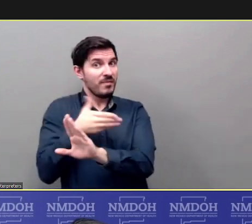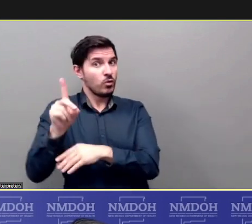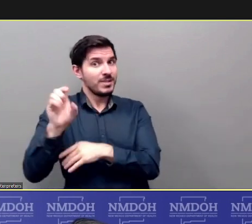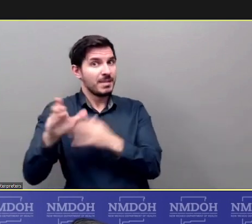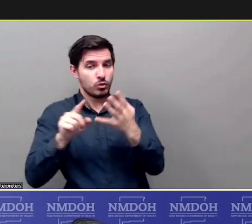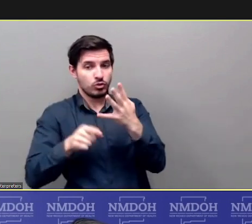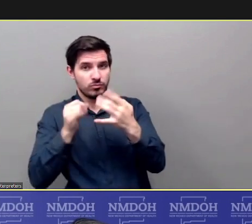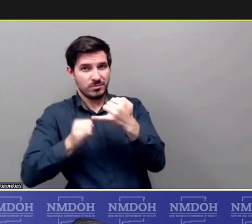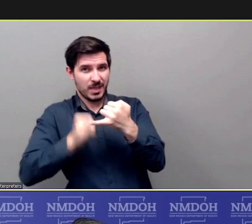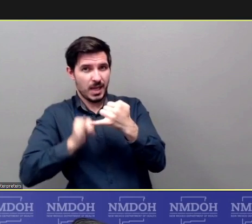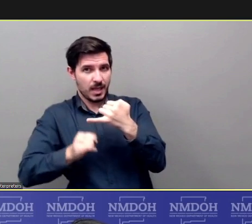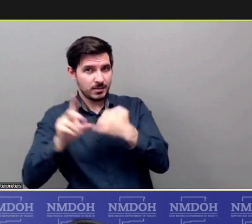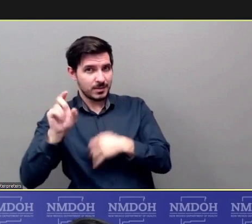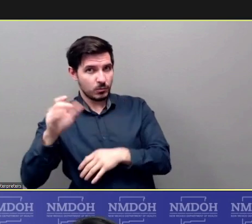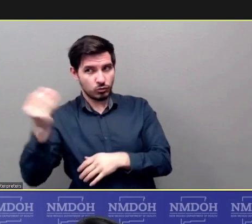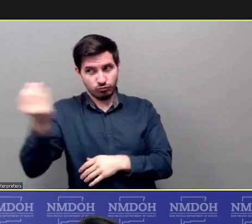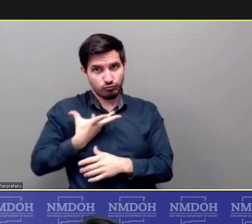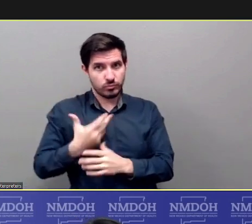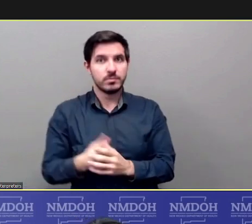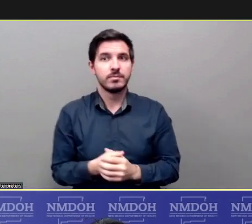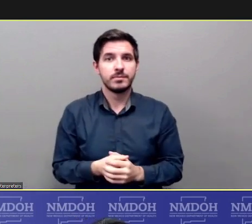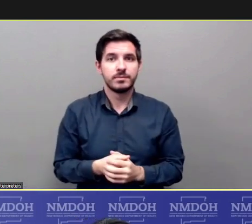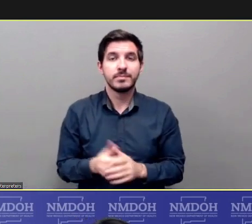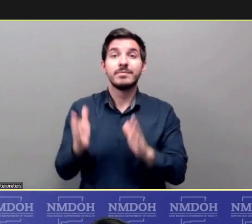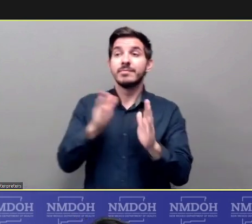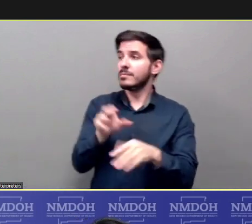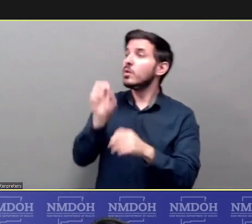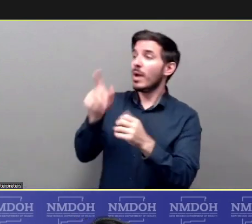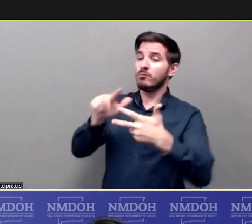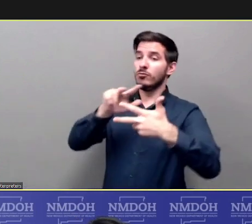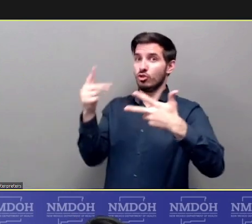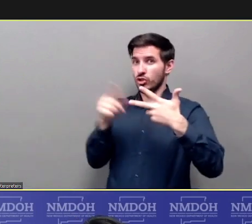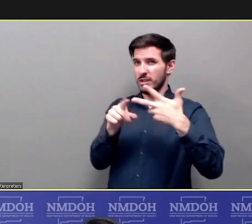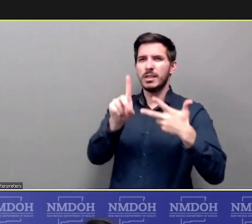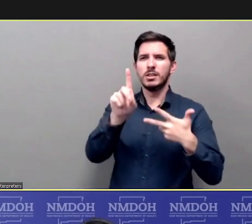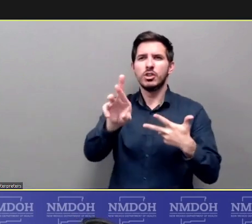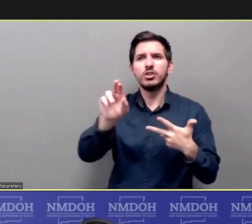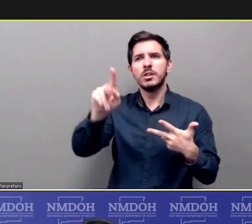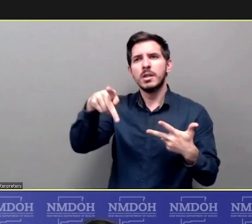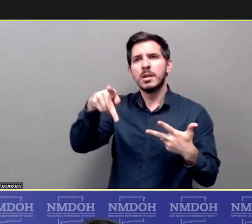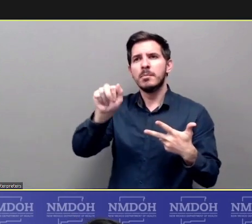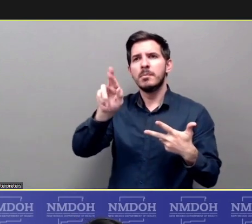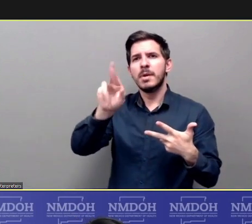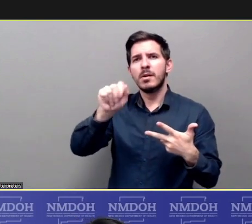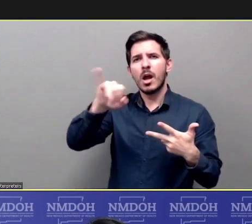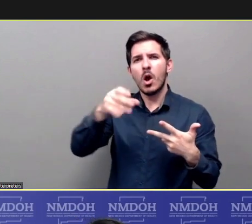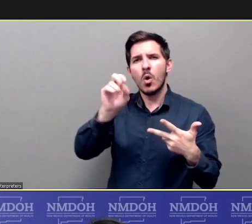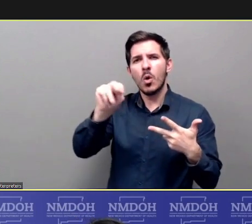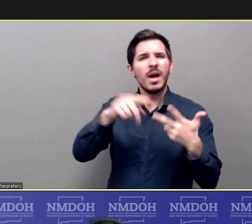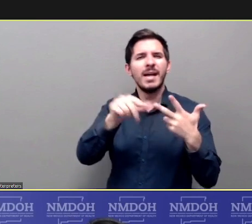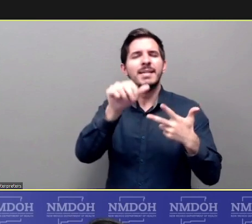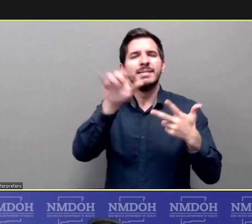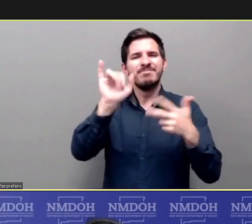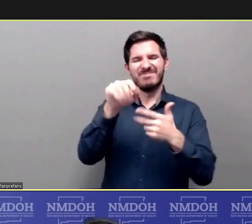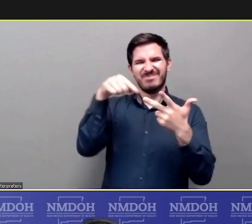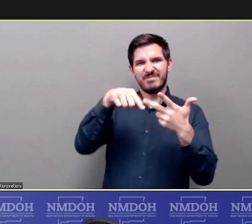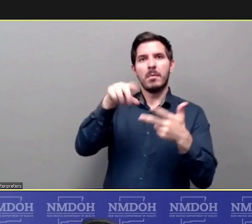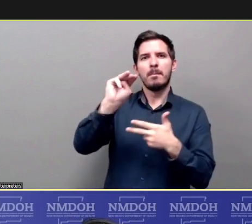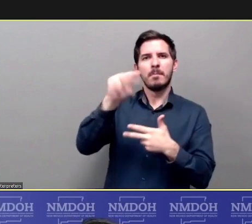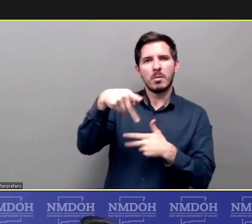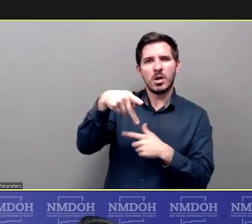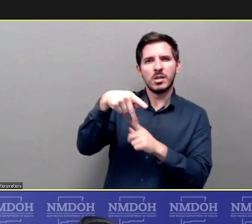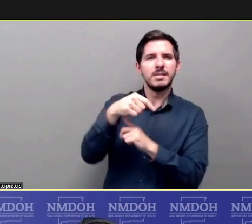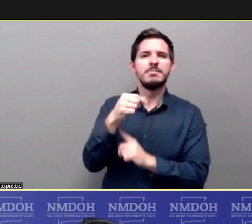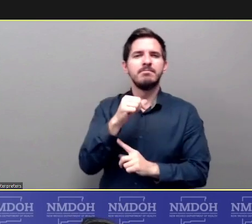Okay, thank you. And then Dr. Patahon, I was wondering if you could just explain to me, I don't understand on the monkeypox reports why race and